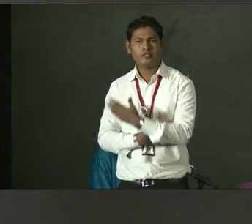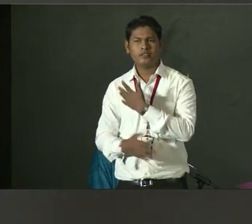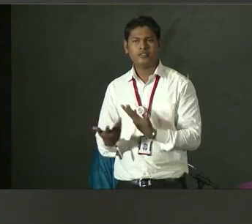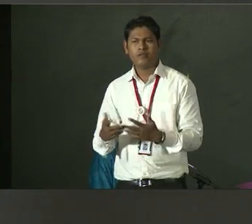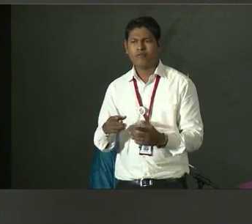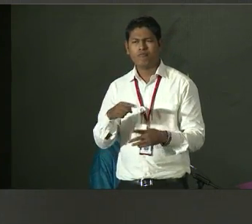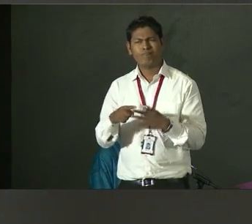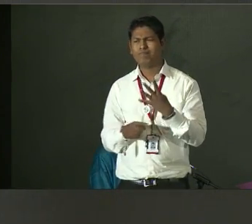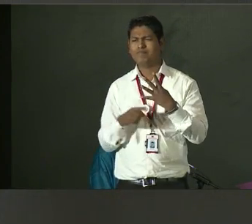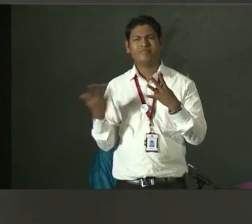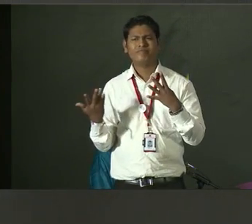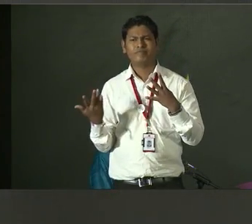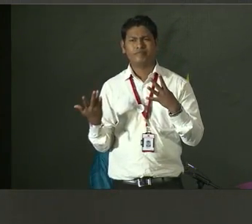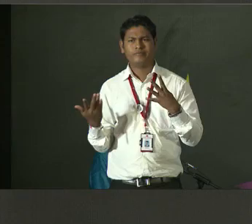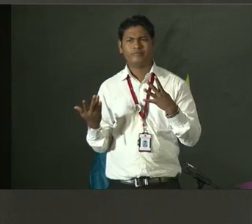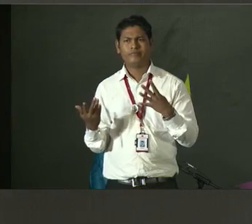they?